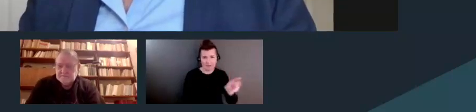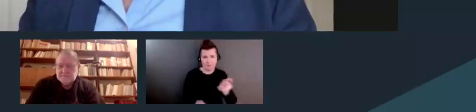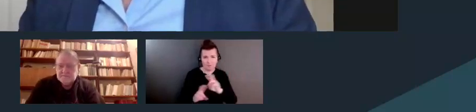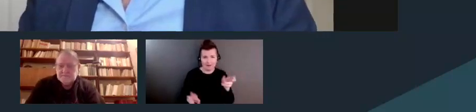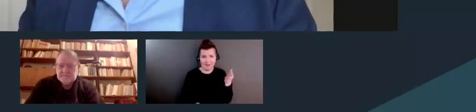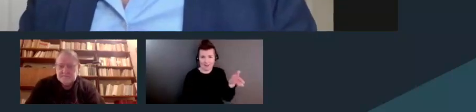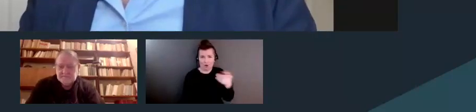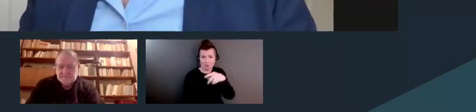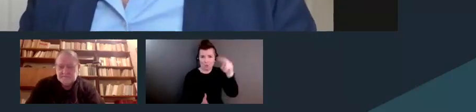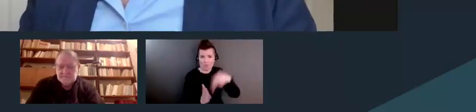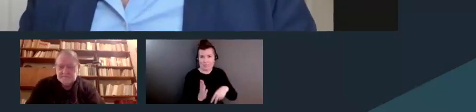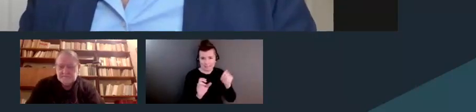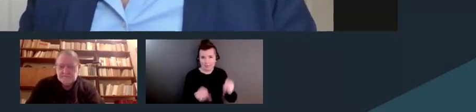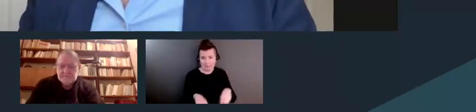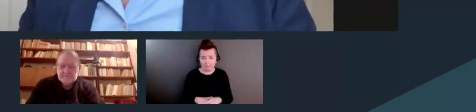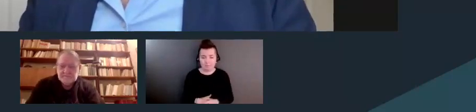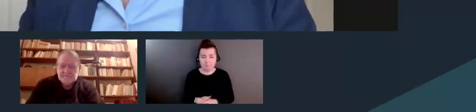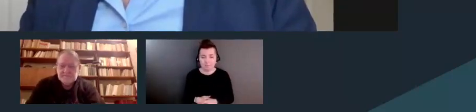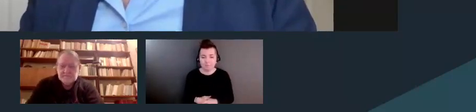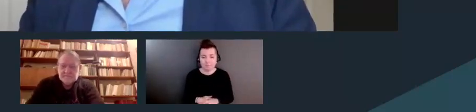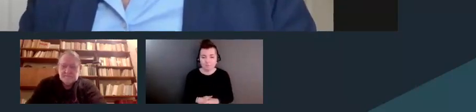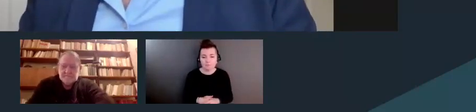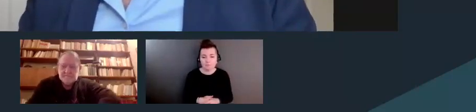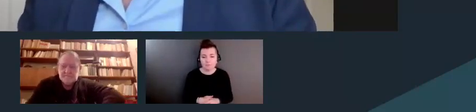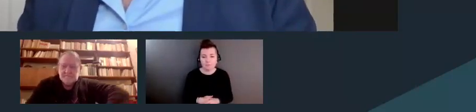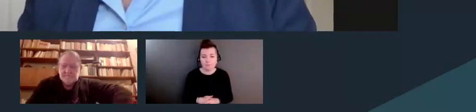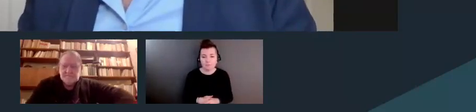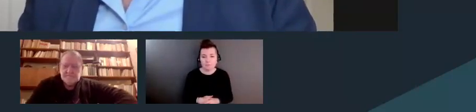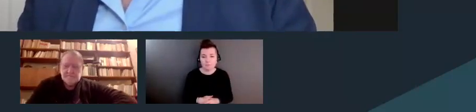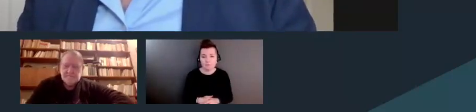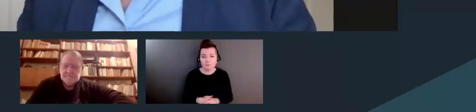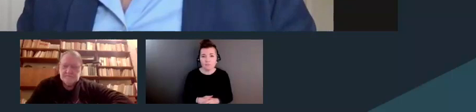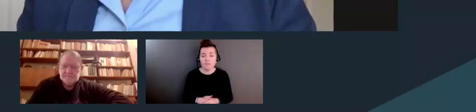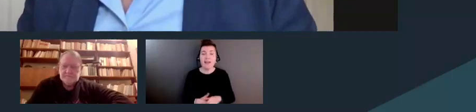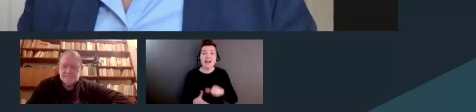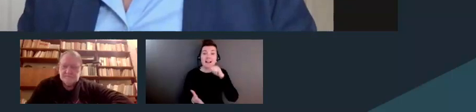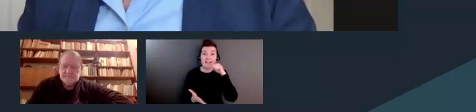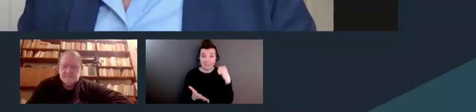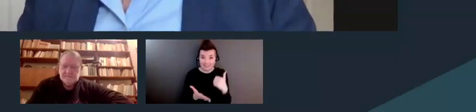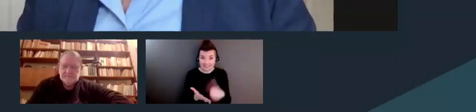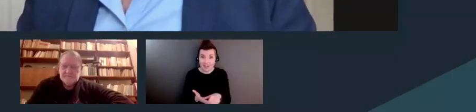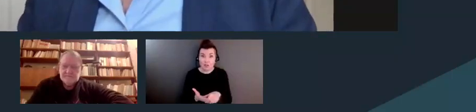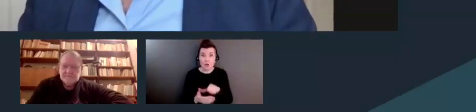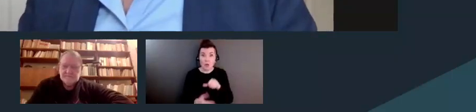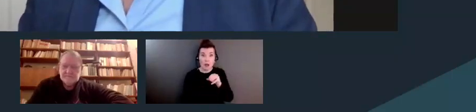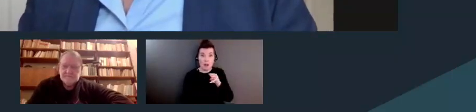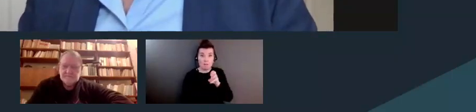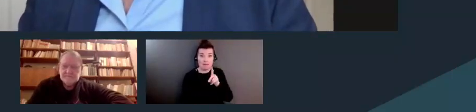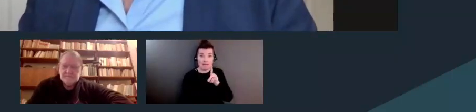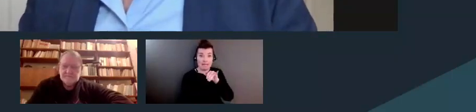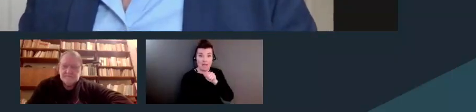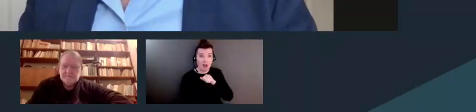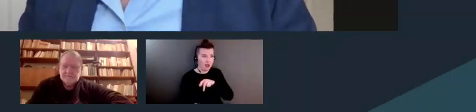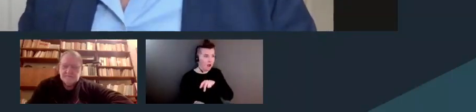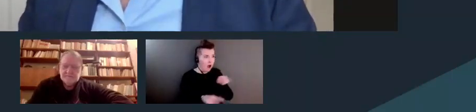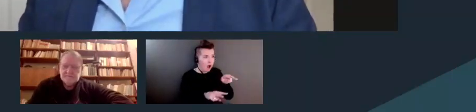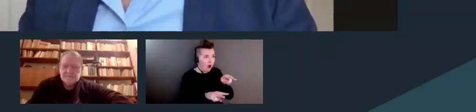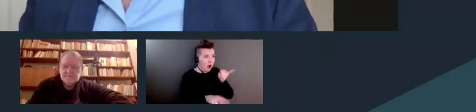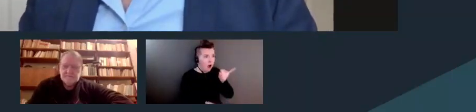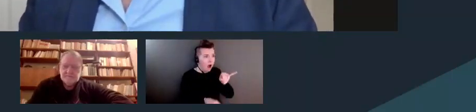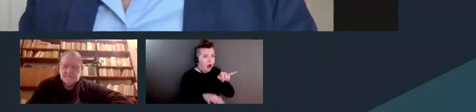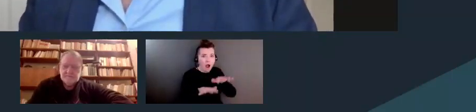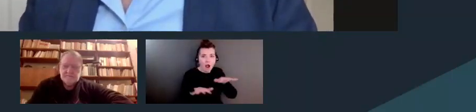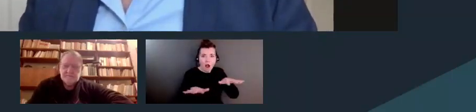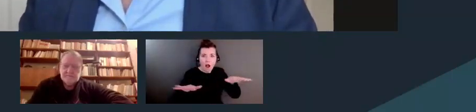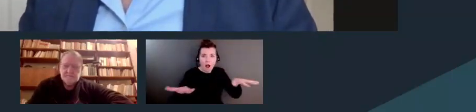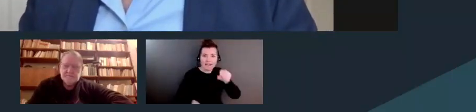it. And as a result, the letter got coverage through Canadian press into stories throughout Southern Canada. It was also